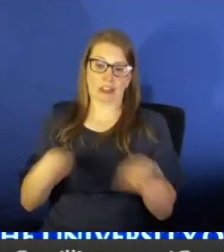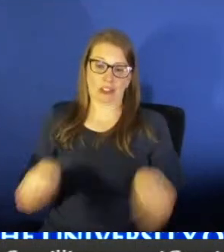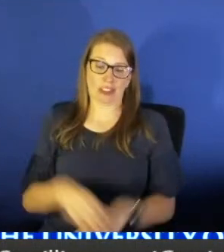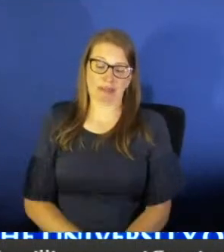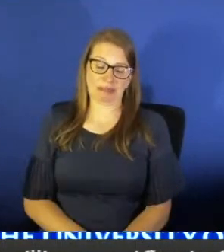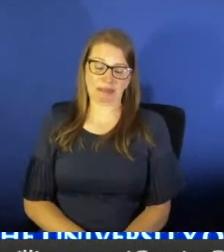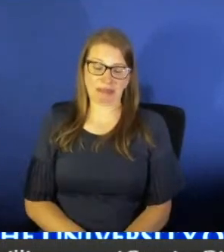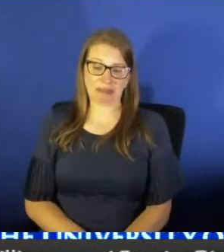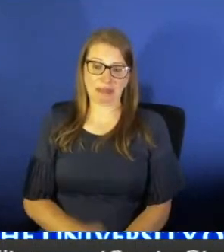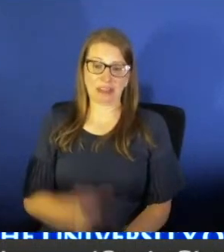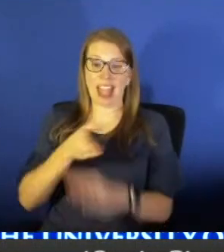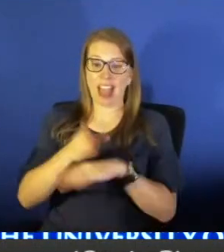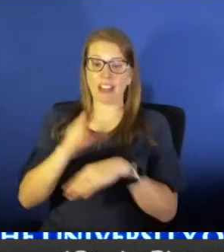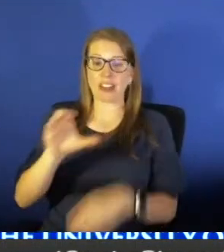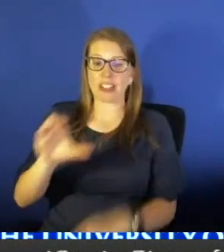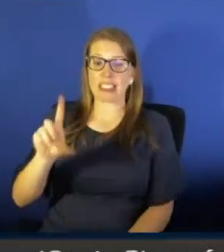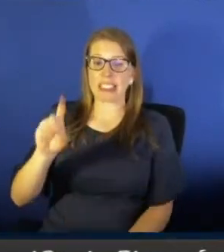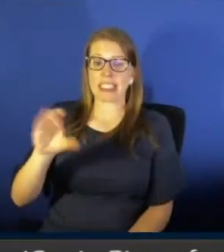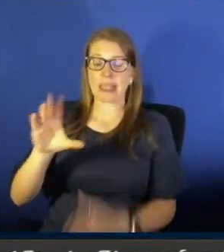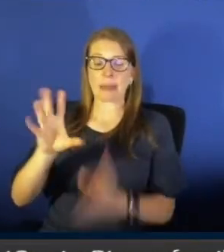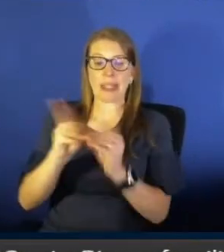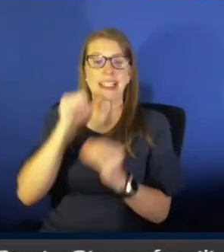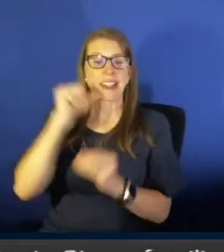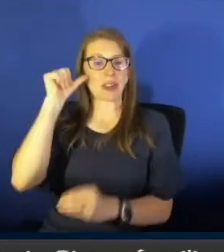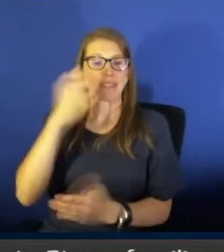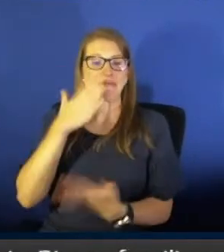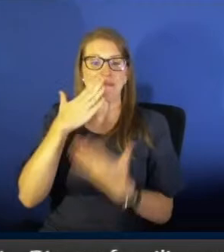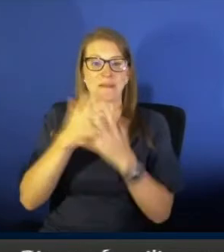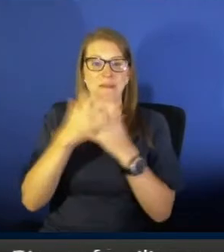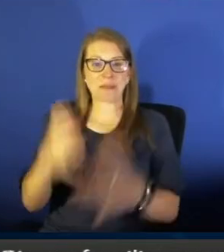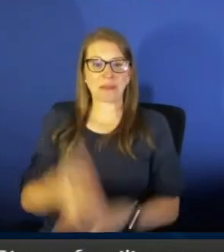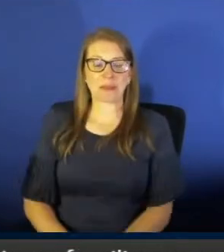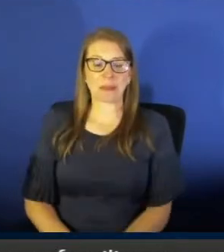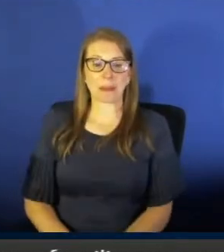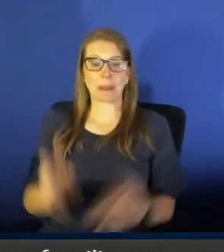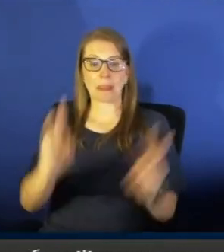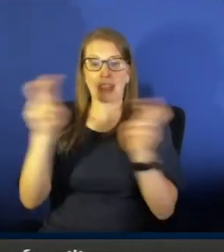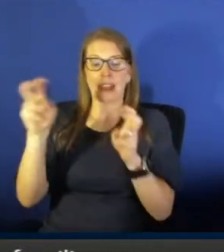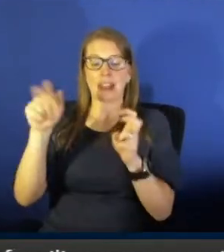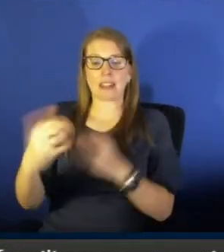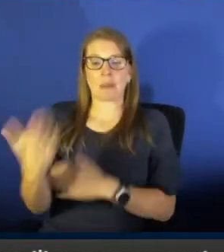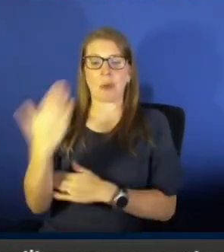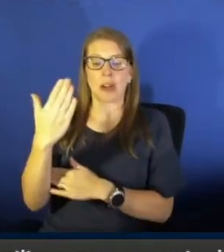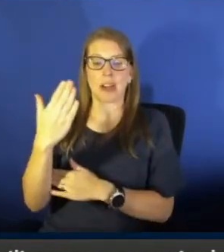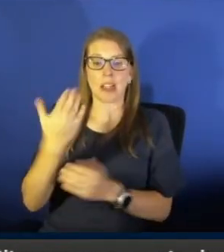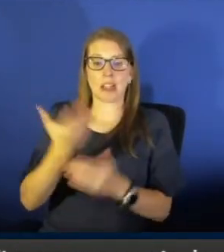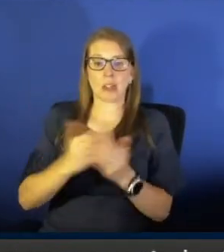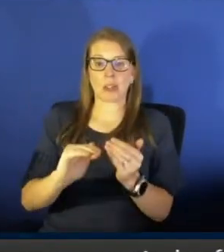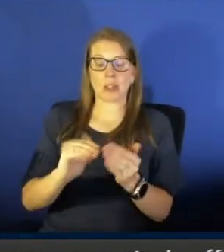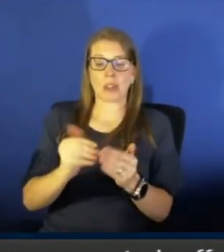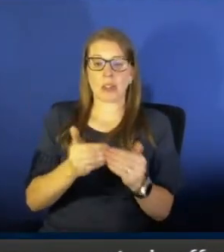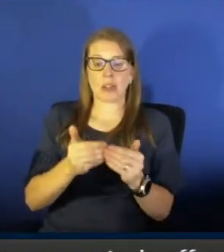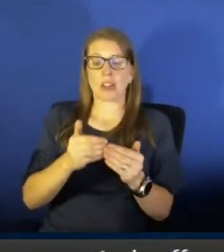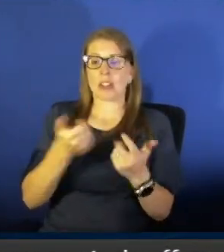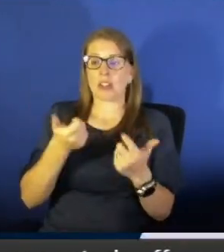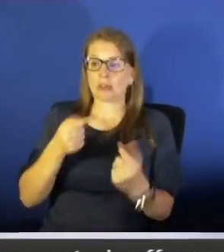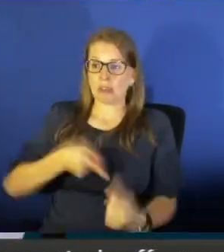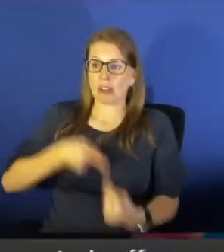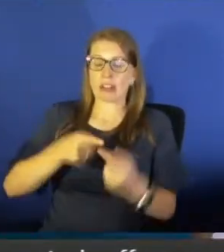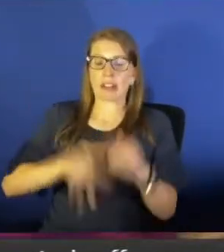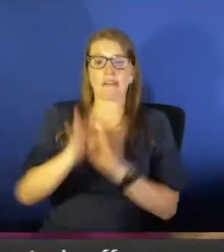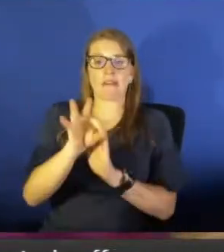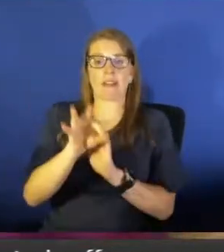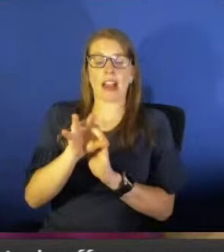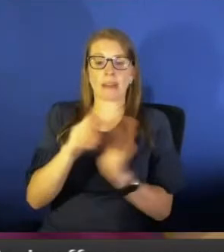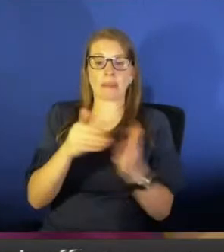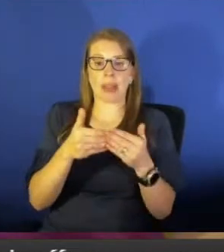after that CDC meeting yesterday. Thanks so much. And headlines this morning for families of newborns struggling to find and get infant formula. Well, there